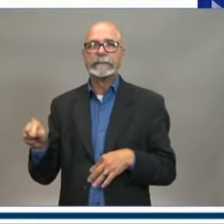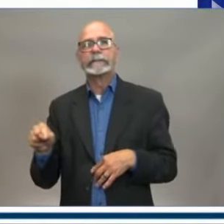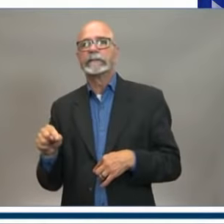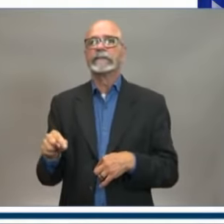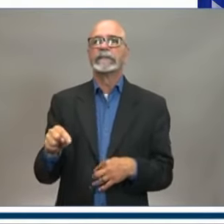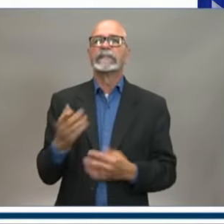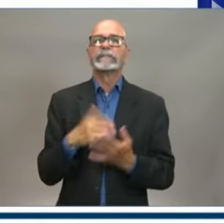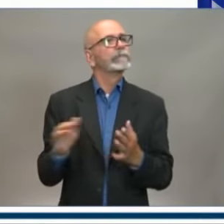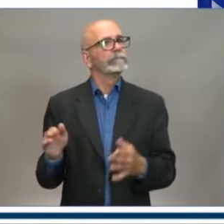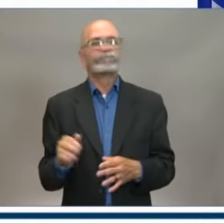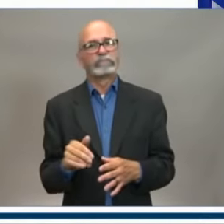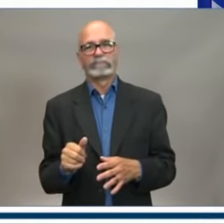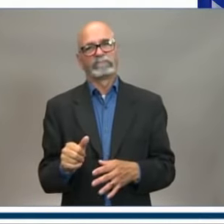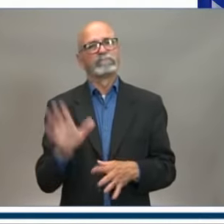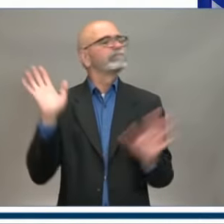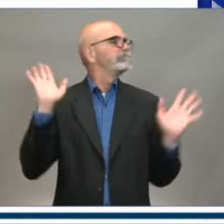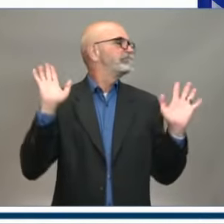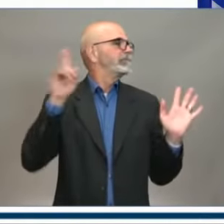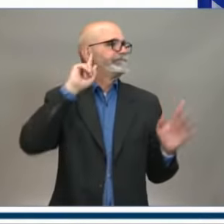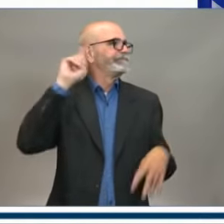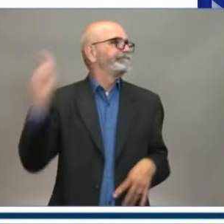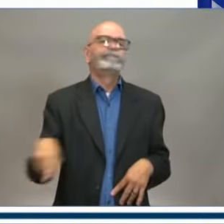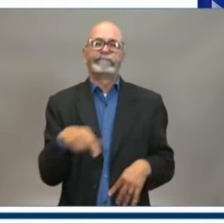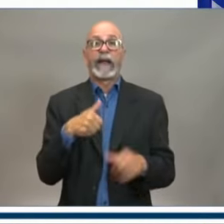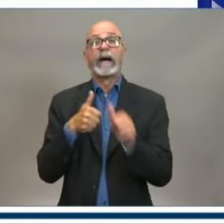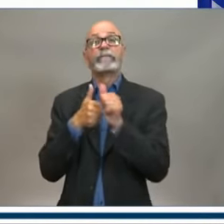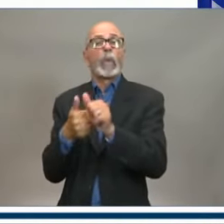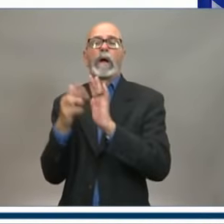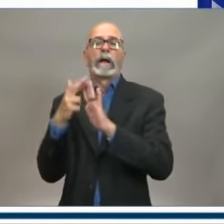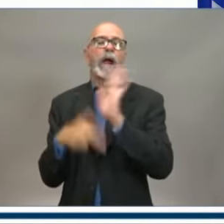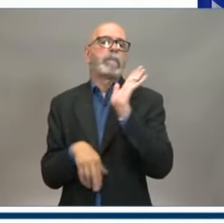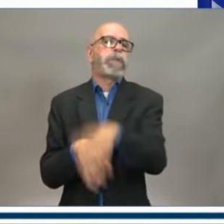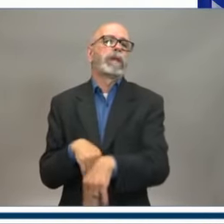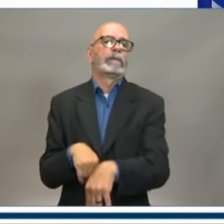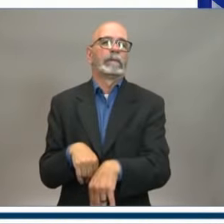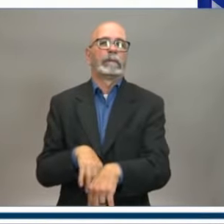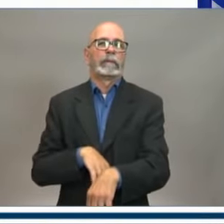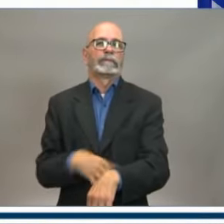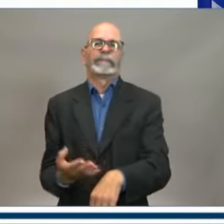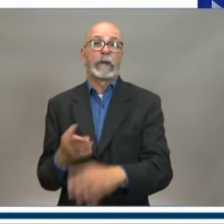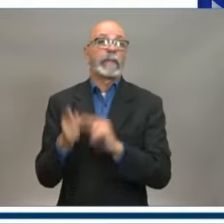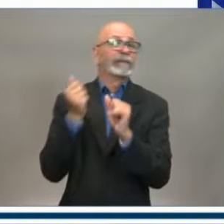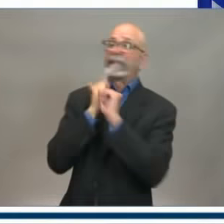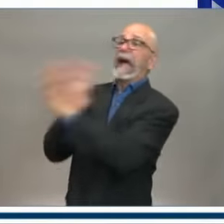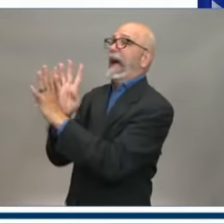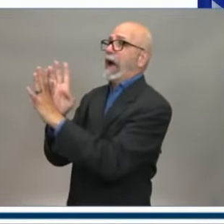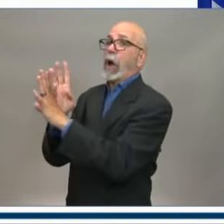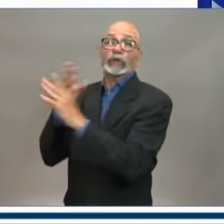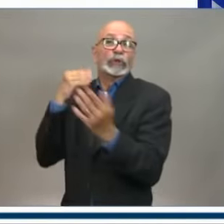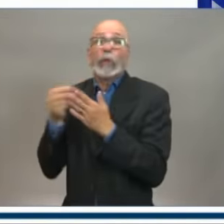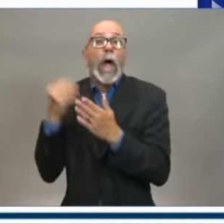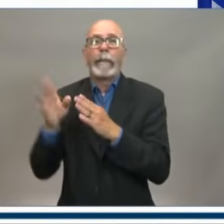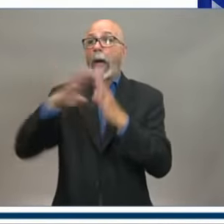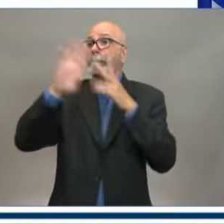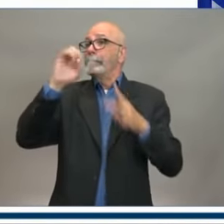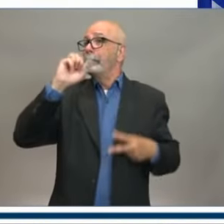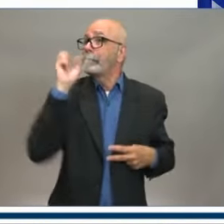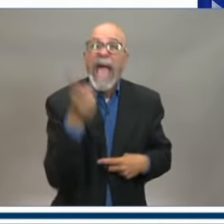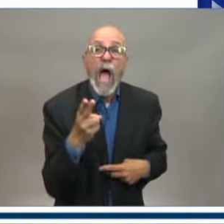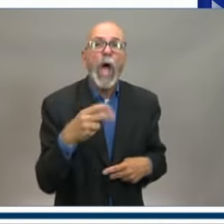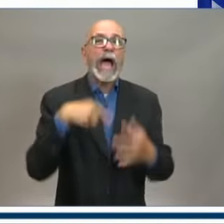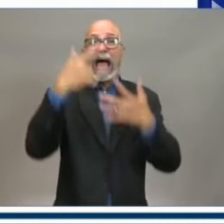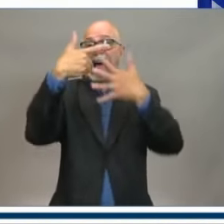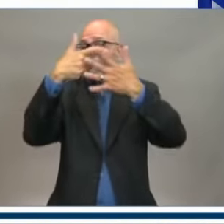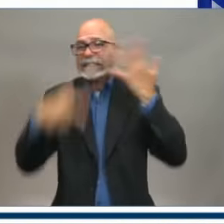the strict guidelines. We saw some people rushing out to beaches and things. I'm hoping, or are you hoping